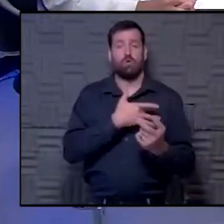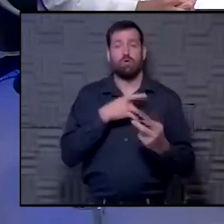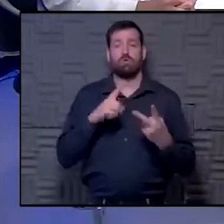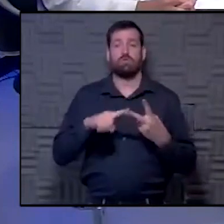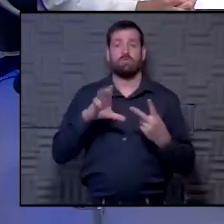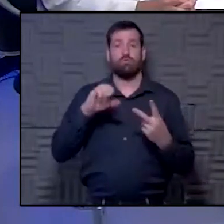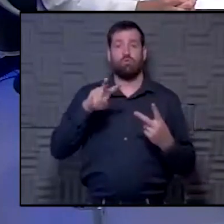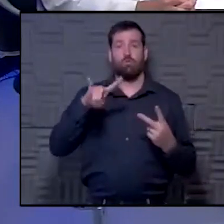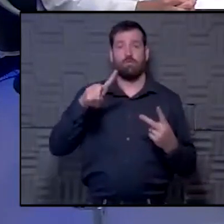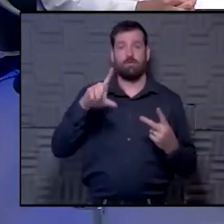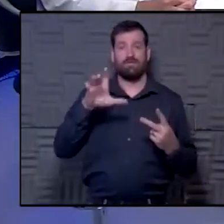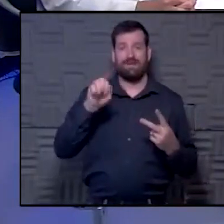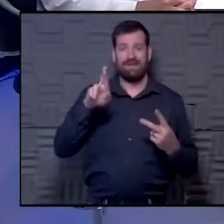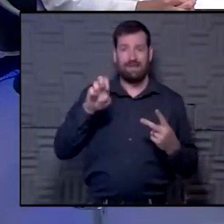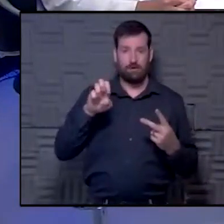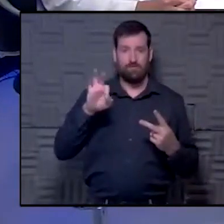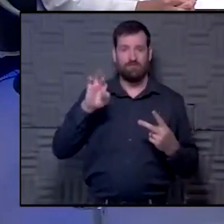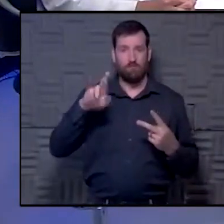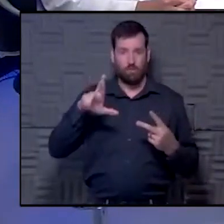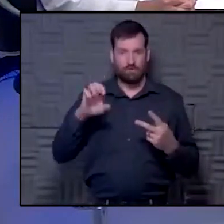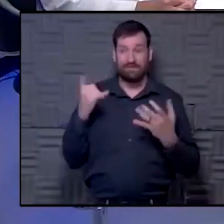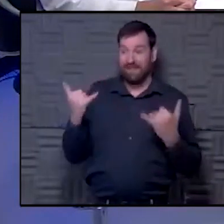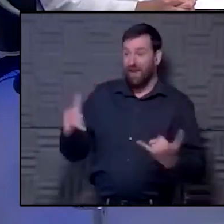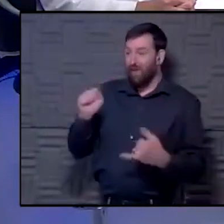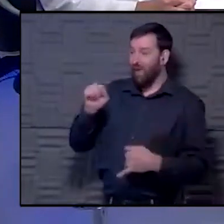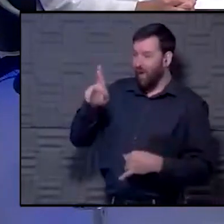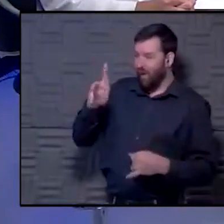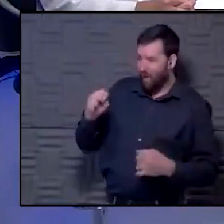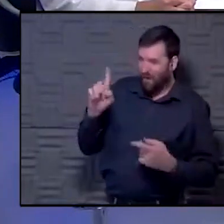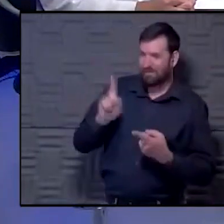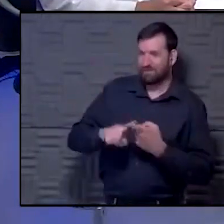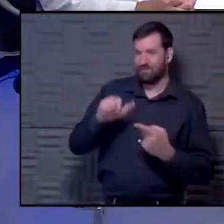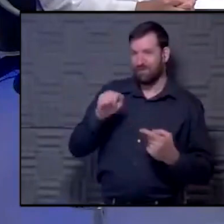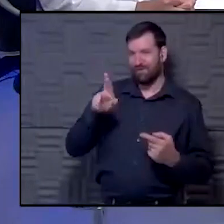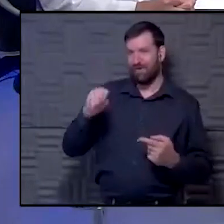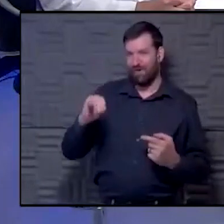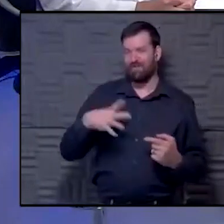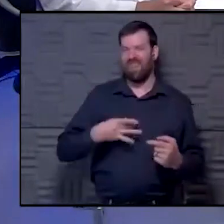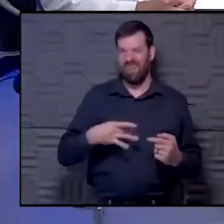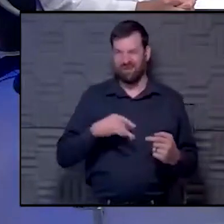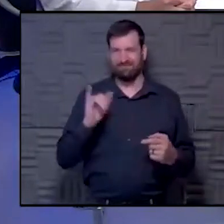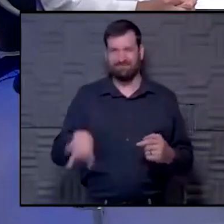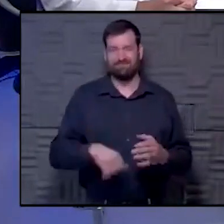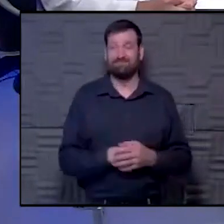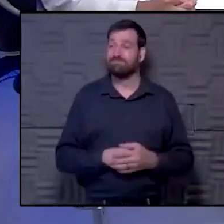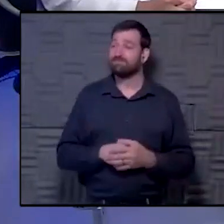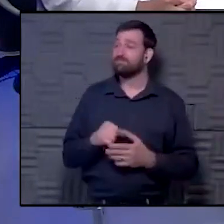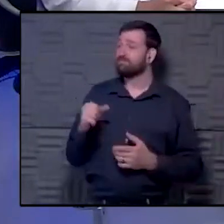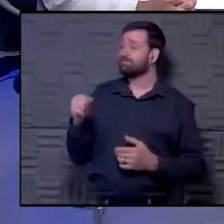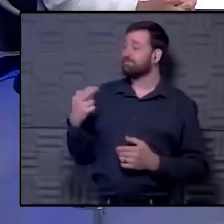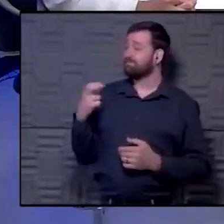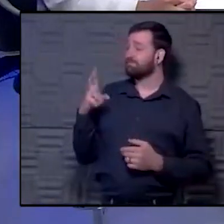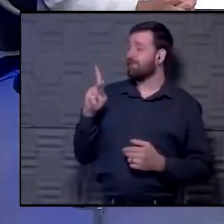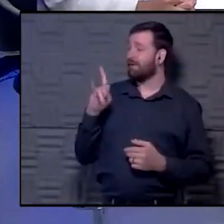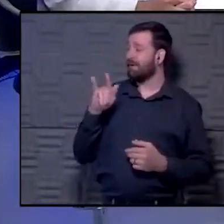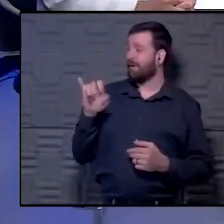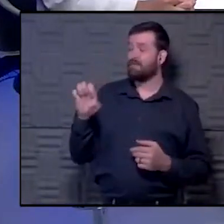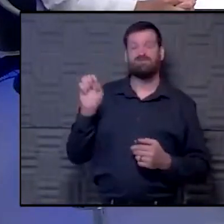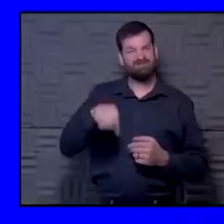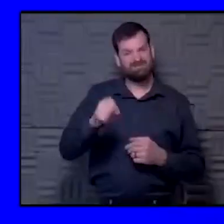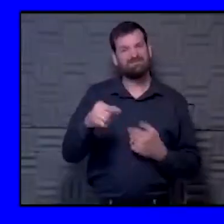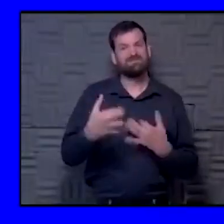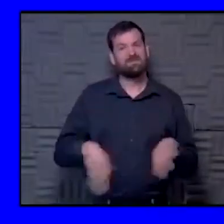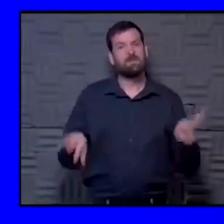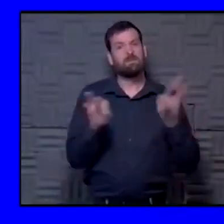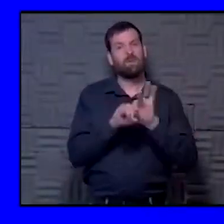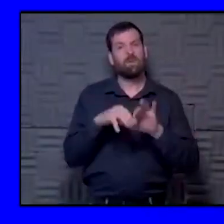like you've got a new one called Arm to Arm. My arm to your arm. I like that. That's good stuff. Yeah. Hawkeye, this is just great work. Yeah, I think it's important,